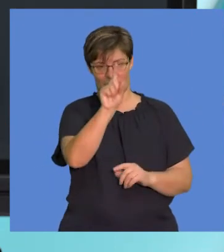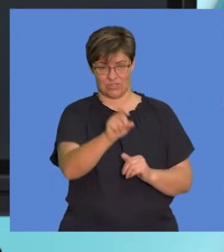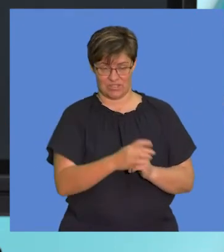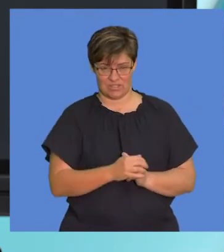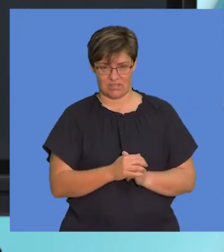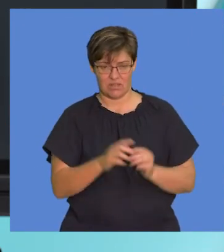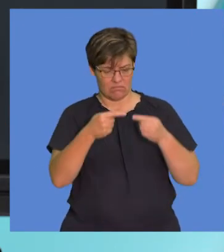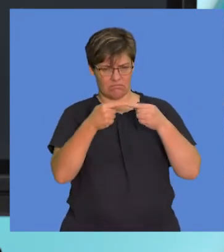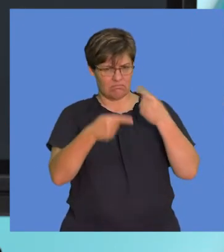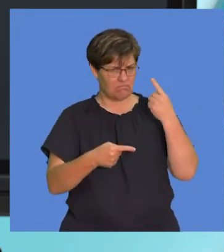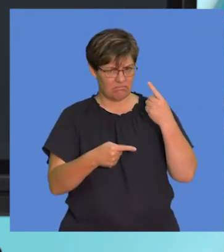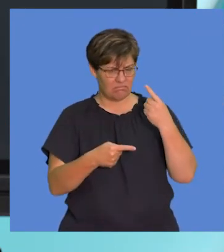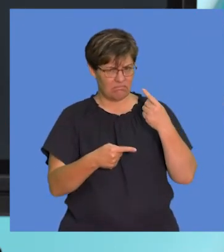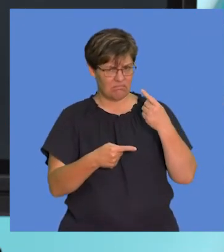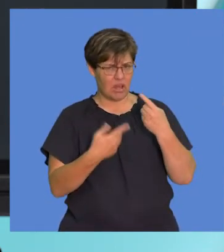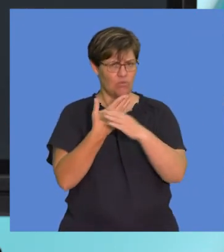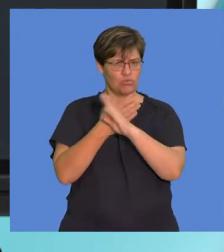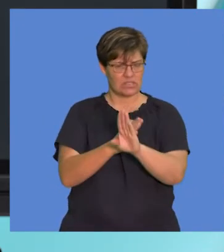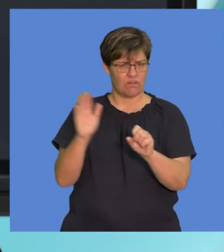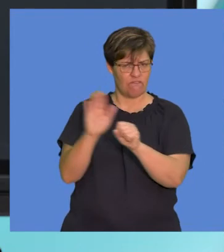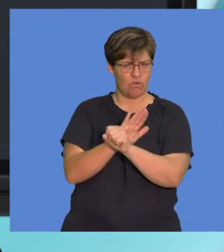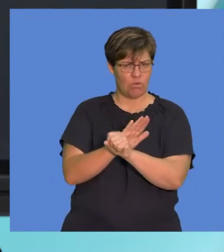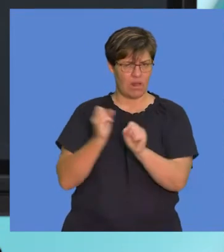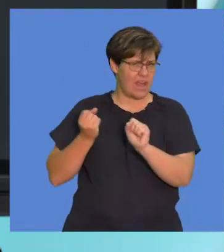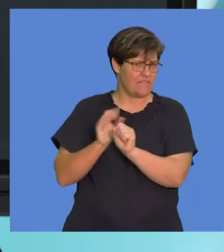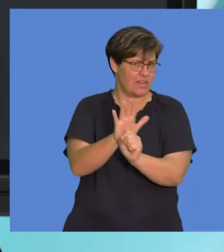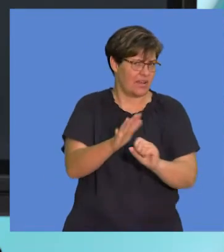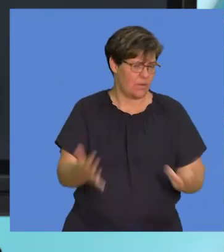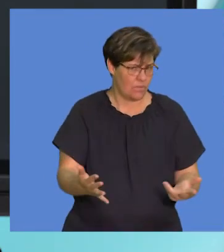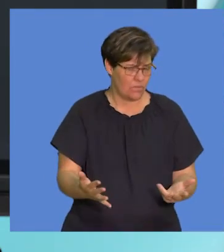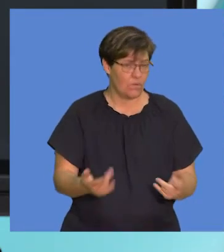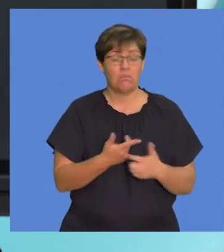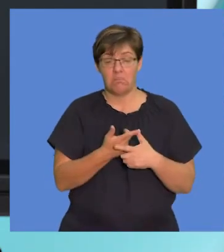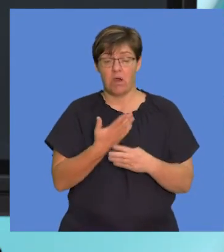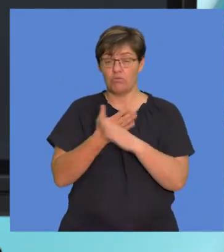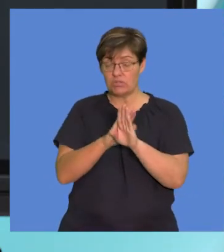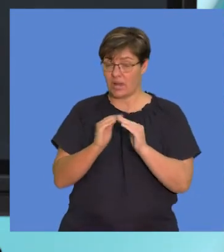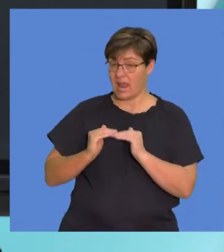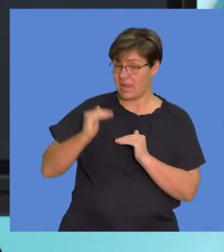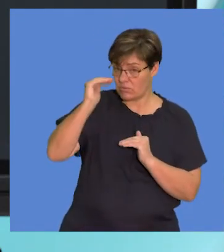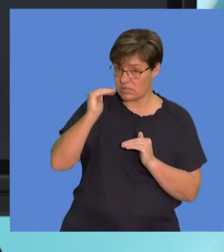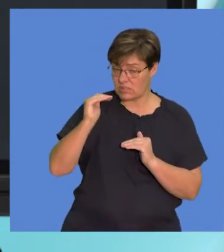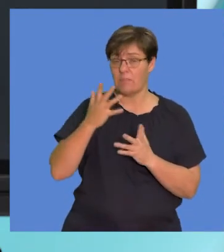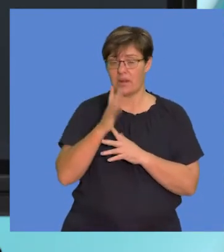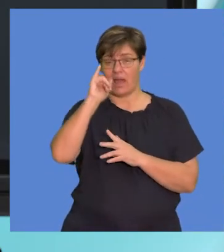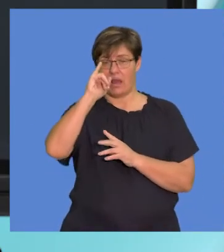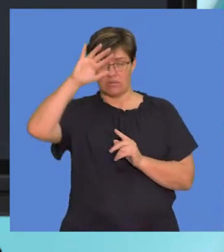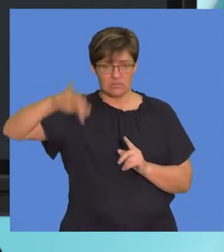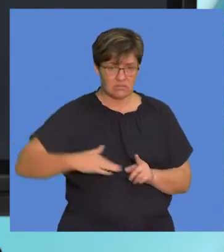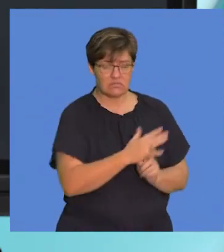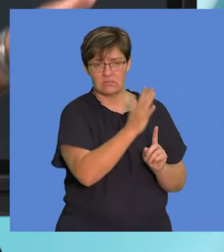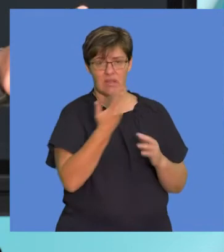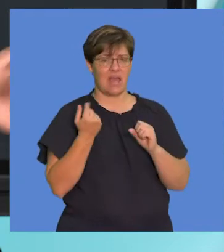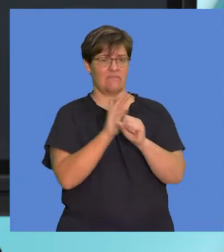clearly. Because when we open the switch, how does that affect the total resistance? Now, if resistance has increased, how does that